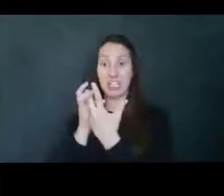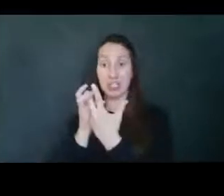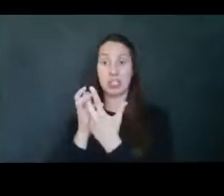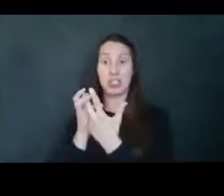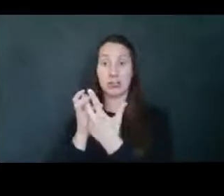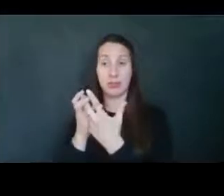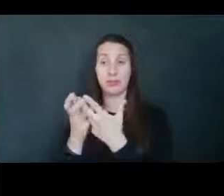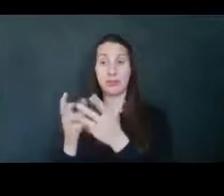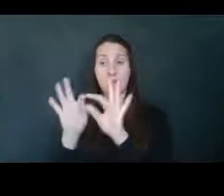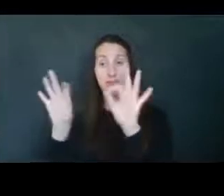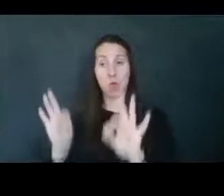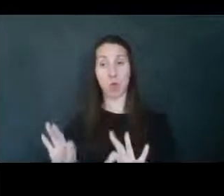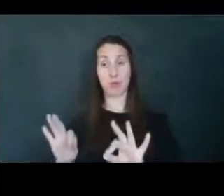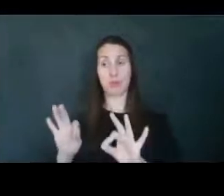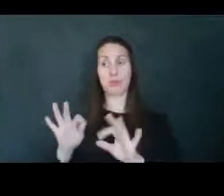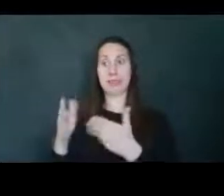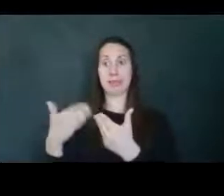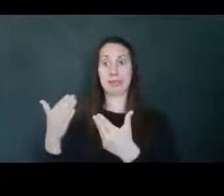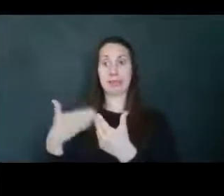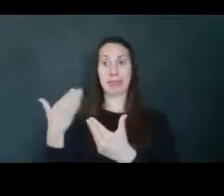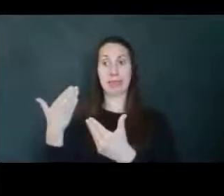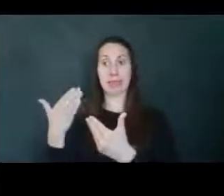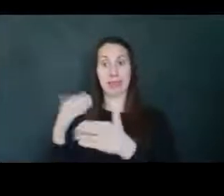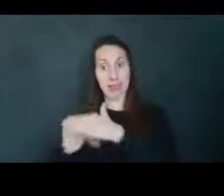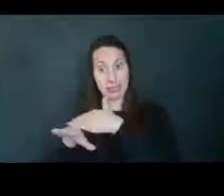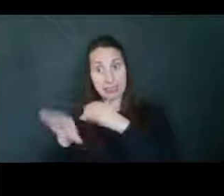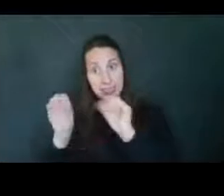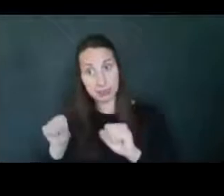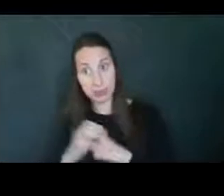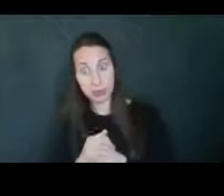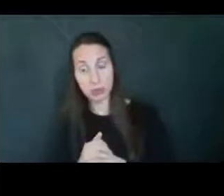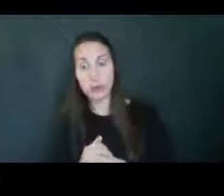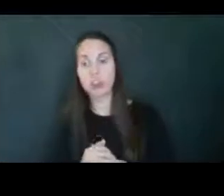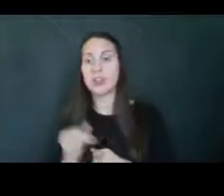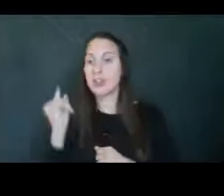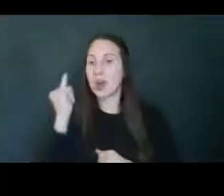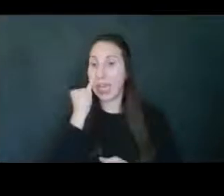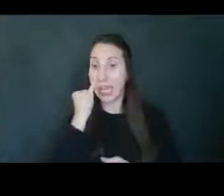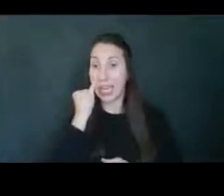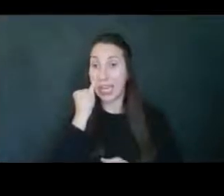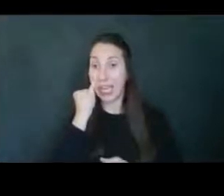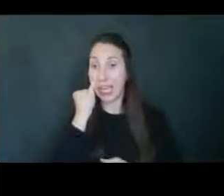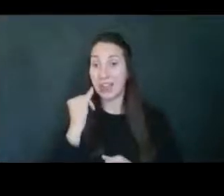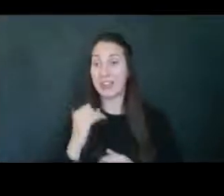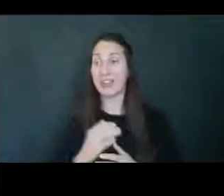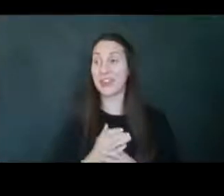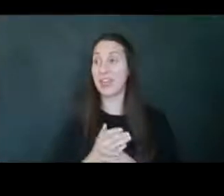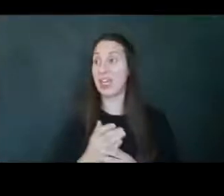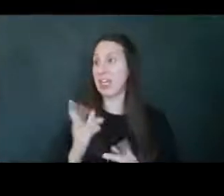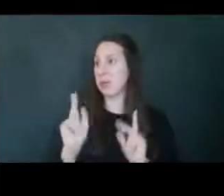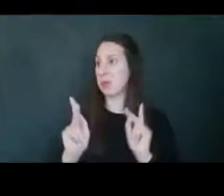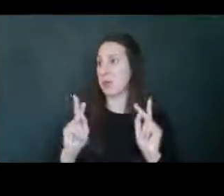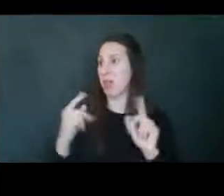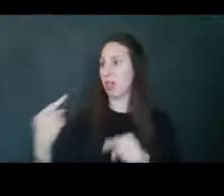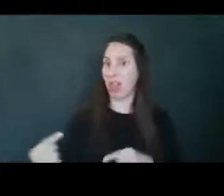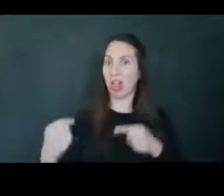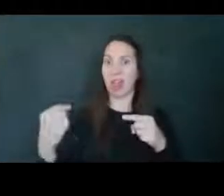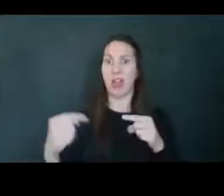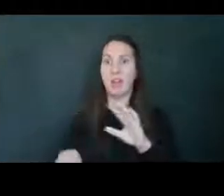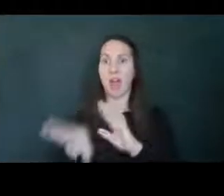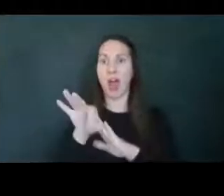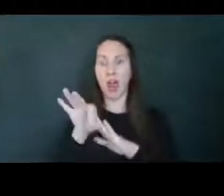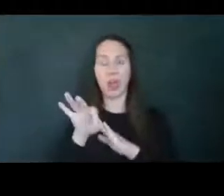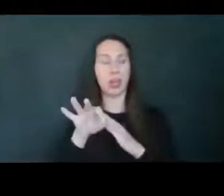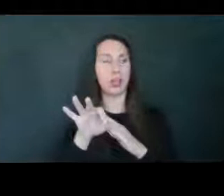it's like a scavenger hunt and you've been getting a request for accessibility, that sends a message that it's